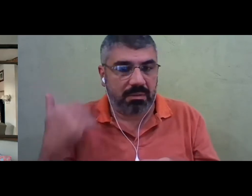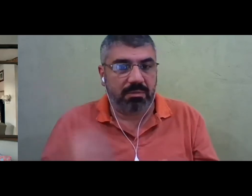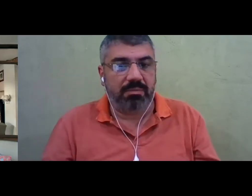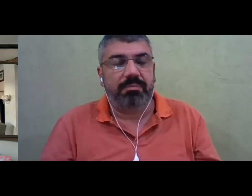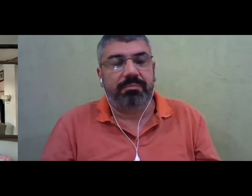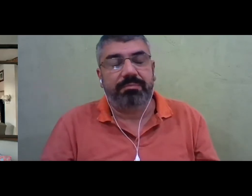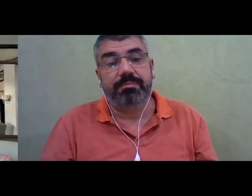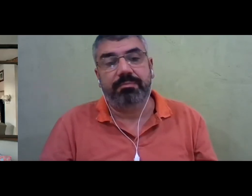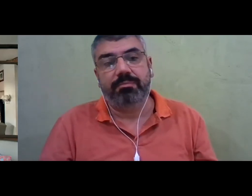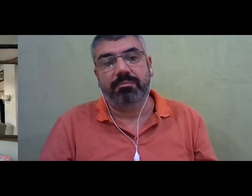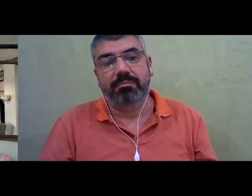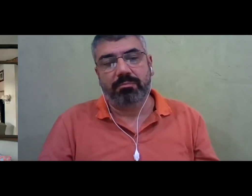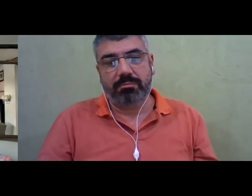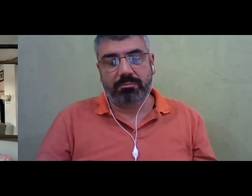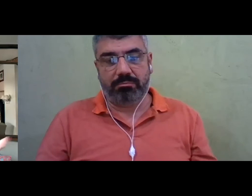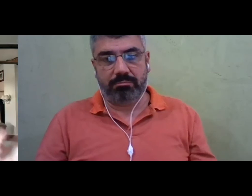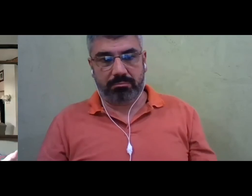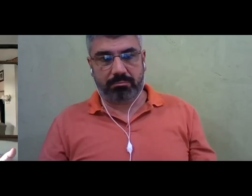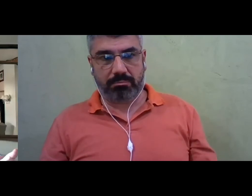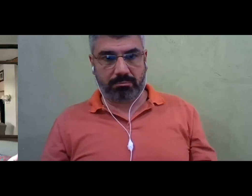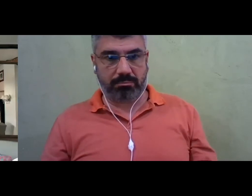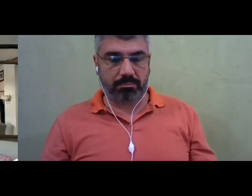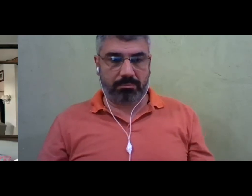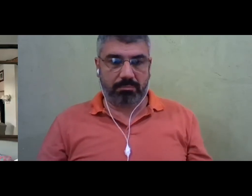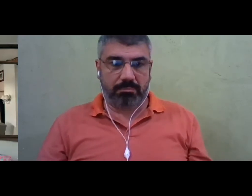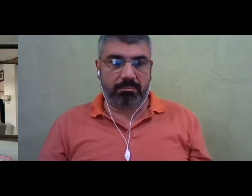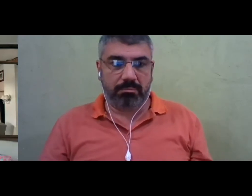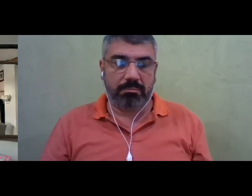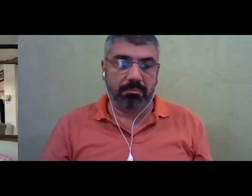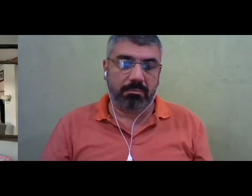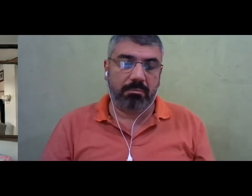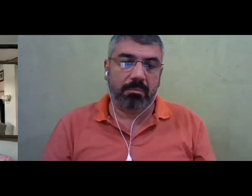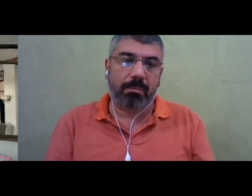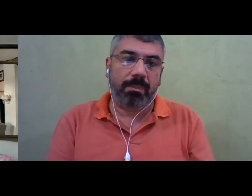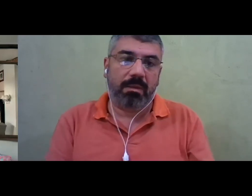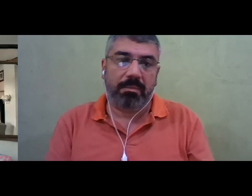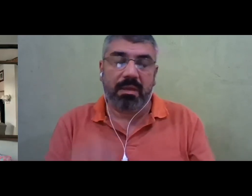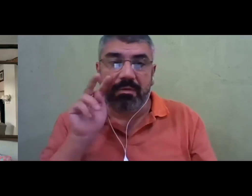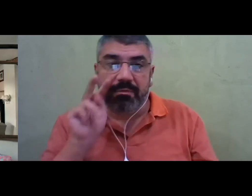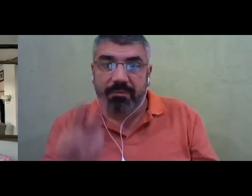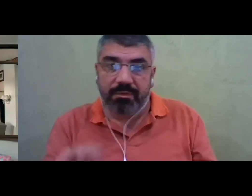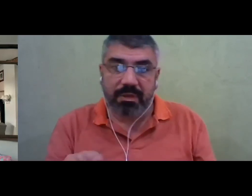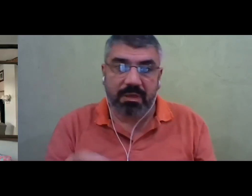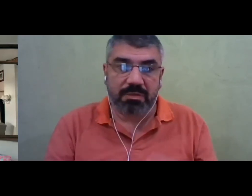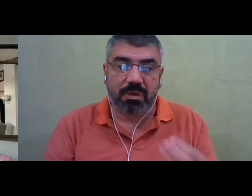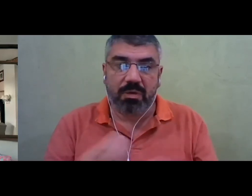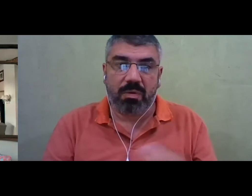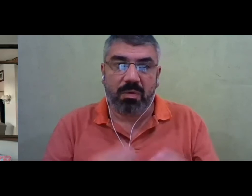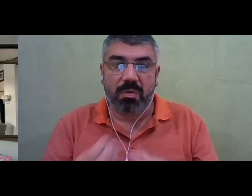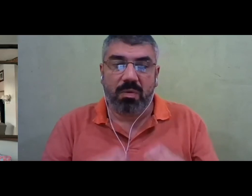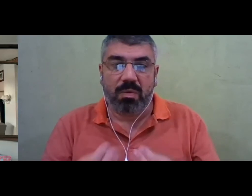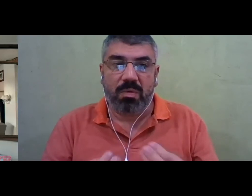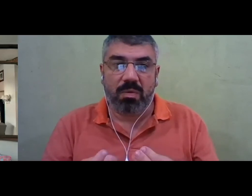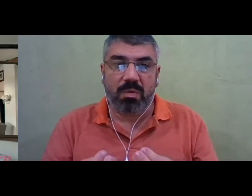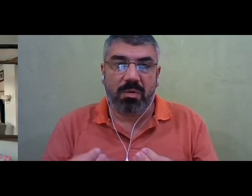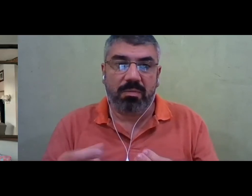But like other people will say, oh, capitalism has always been here. Look, you find it in Rome, right? And they'll